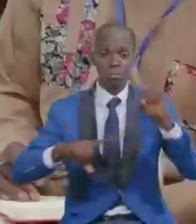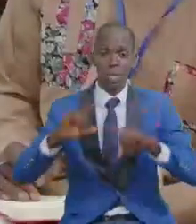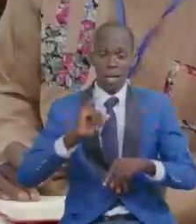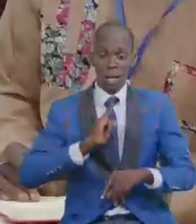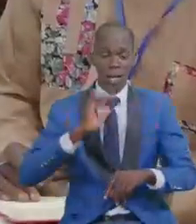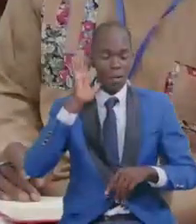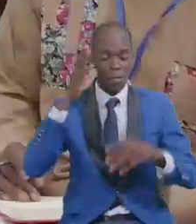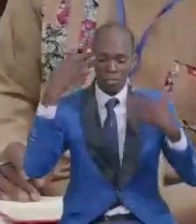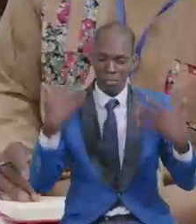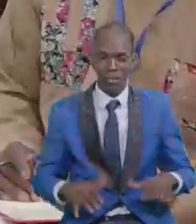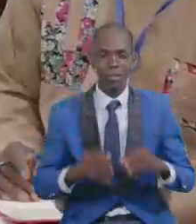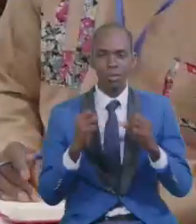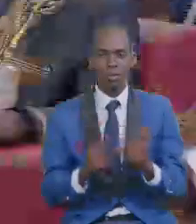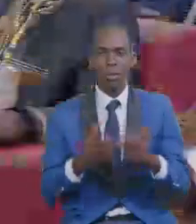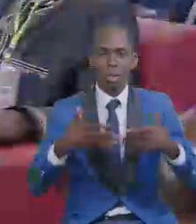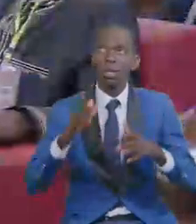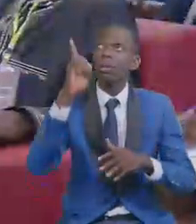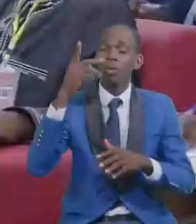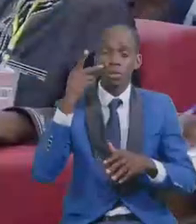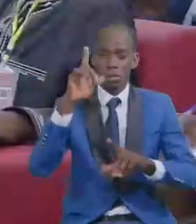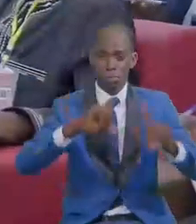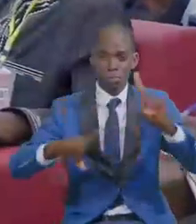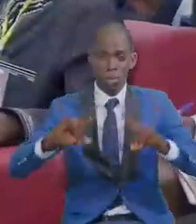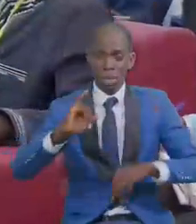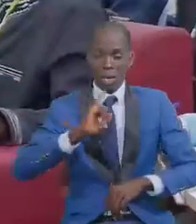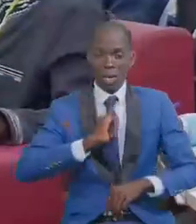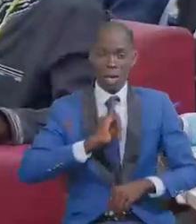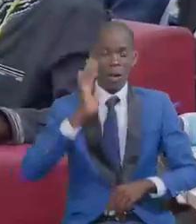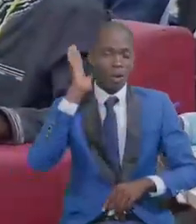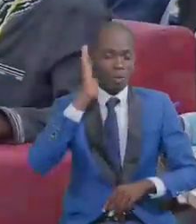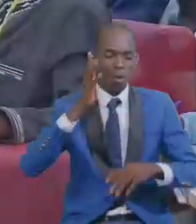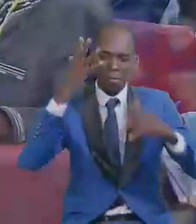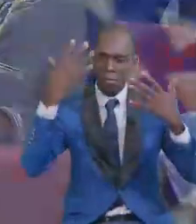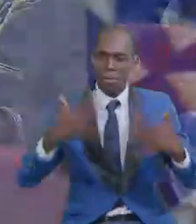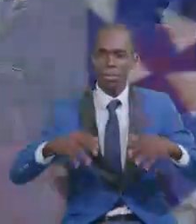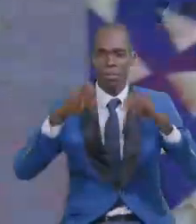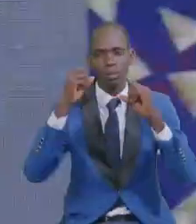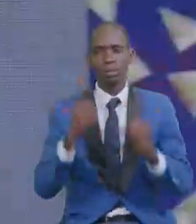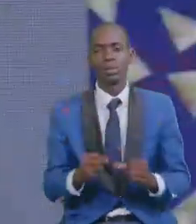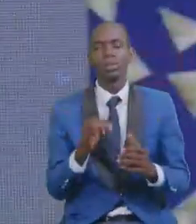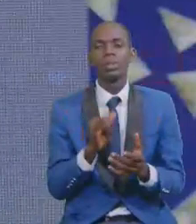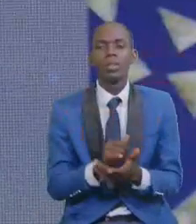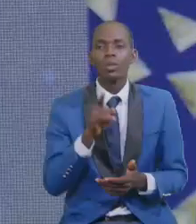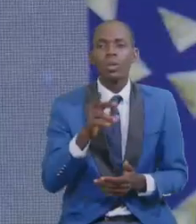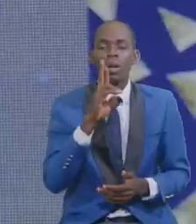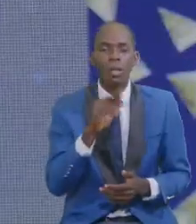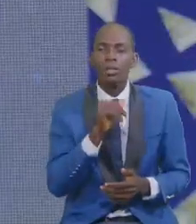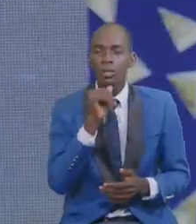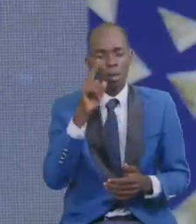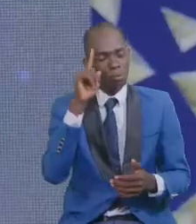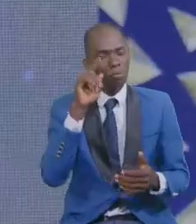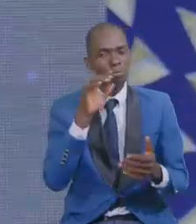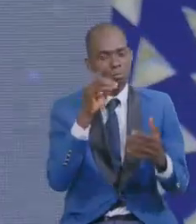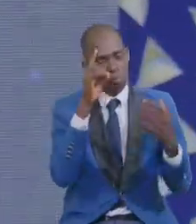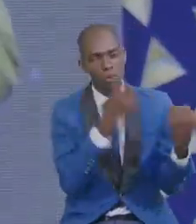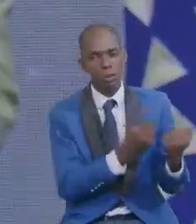Let God hear your voice. That you are not trusting your human strength,